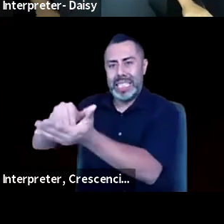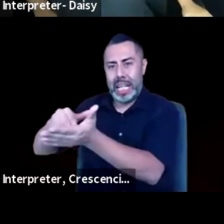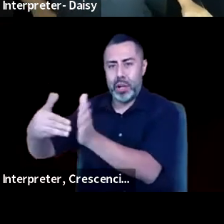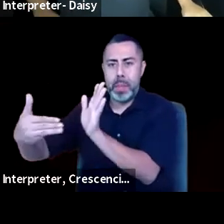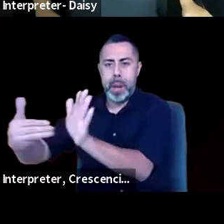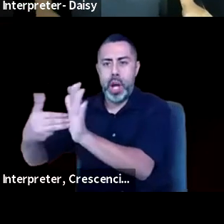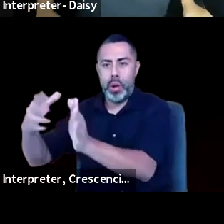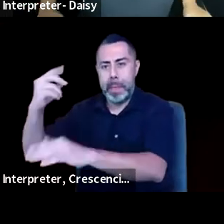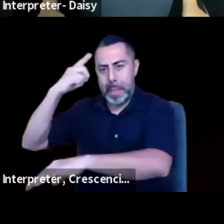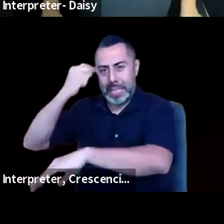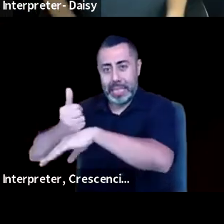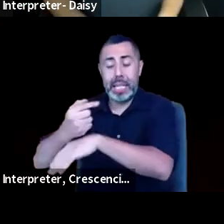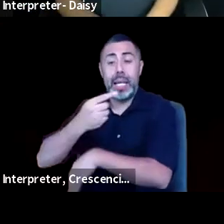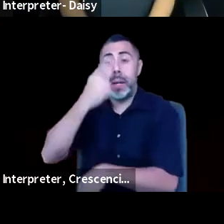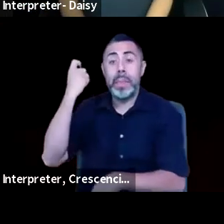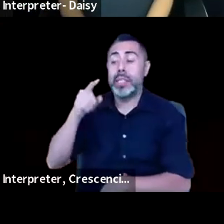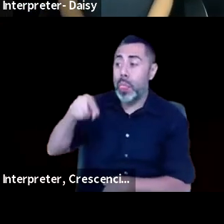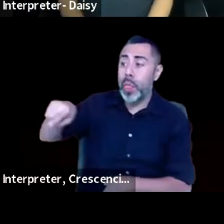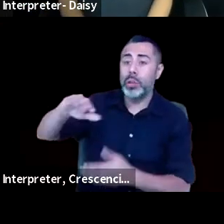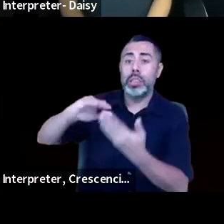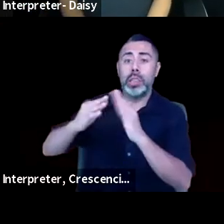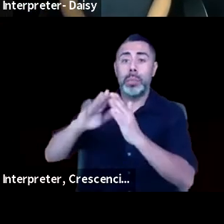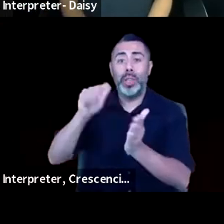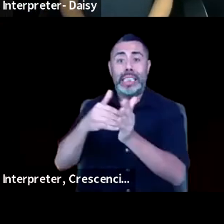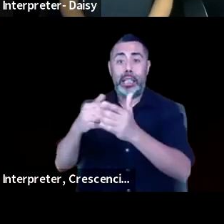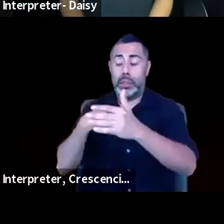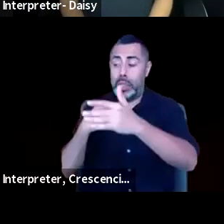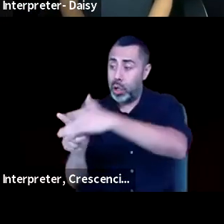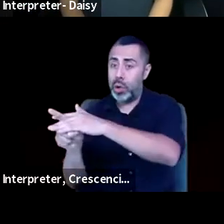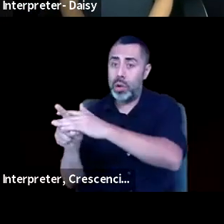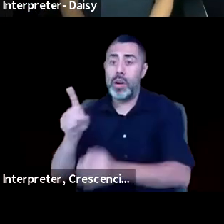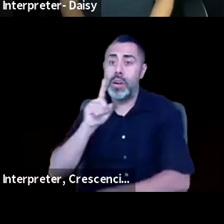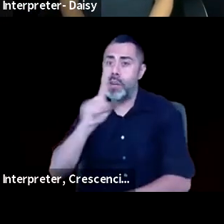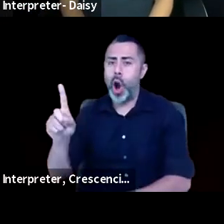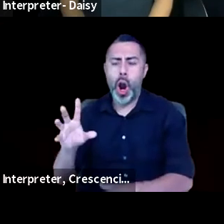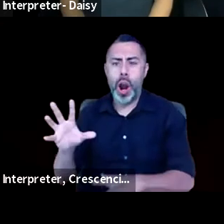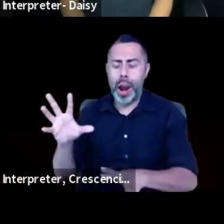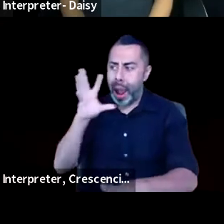because the community centers that I go in are a